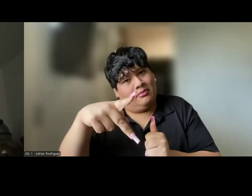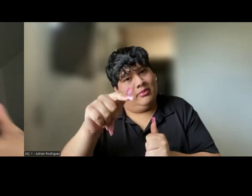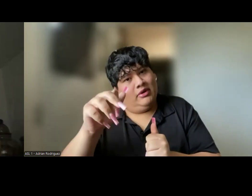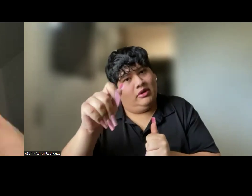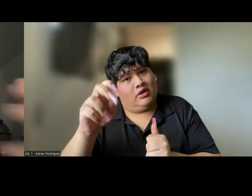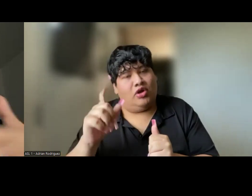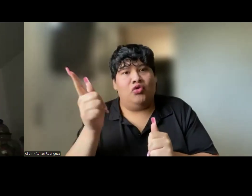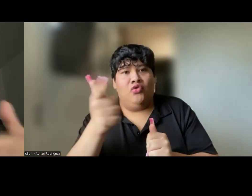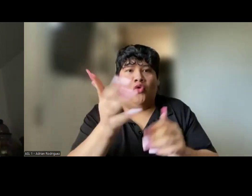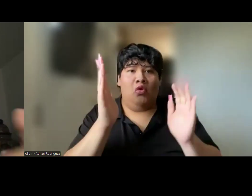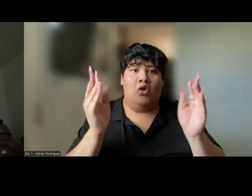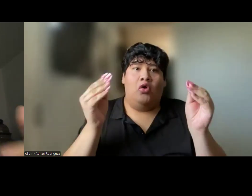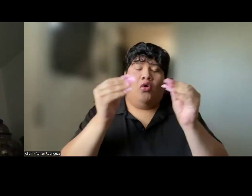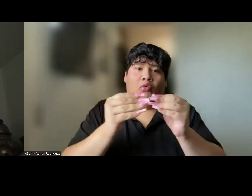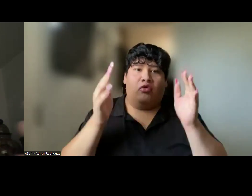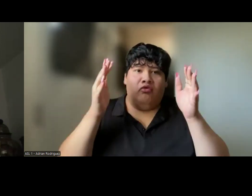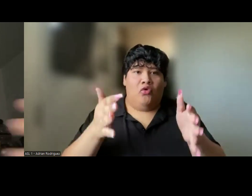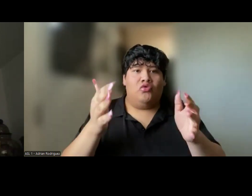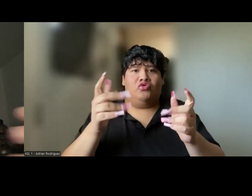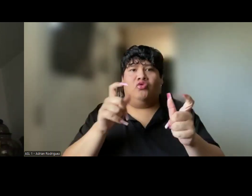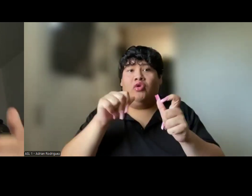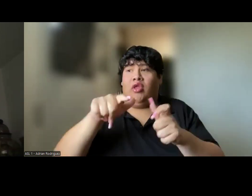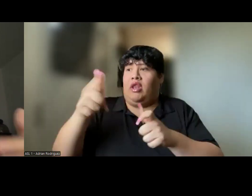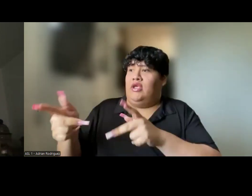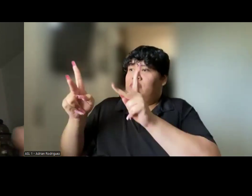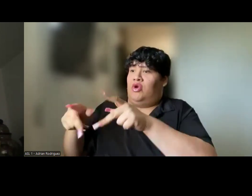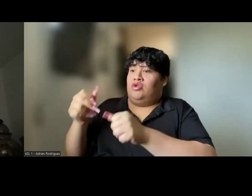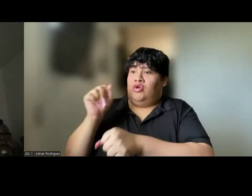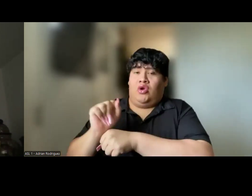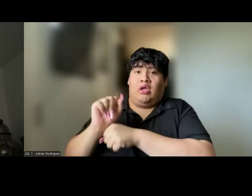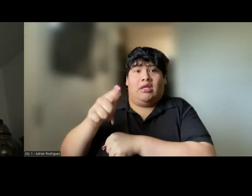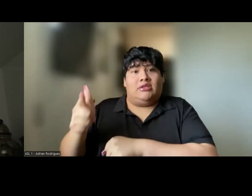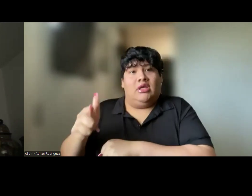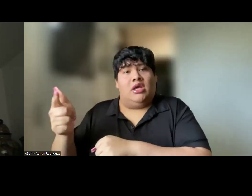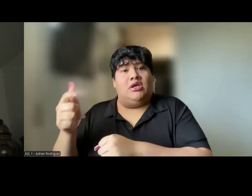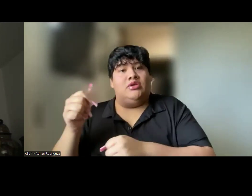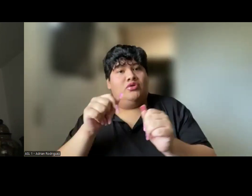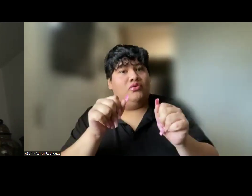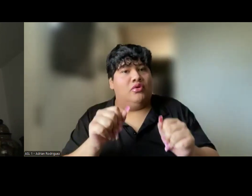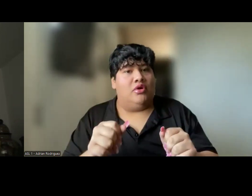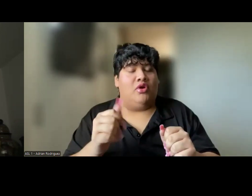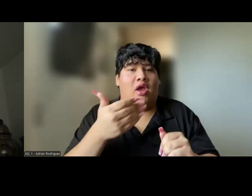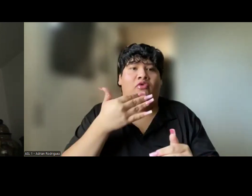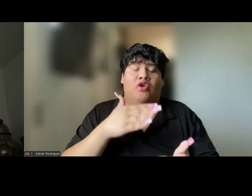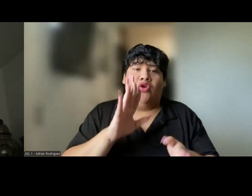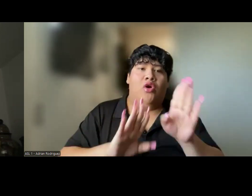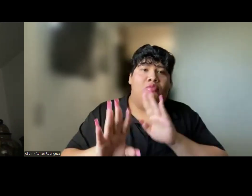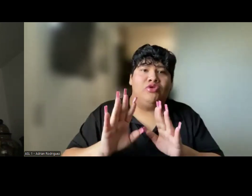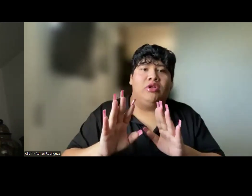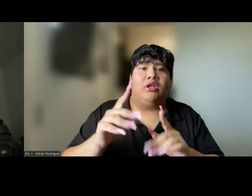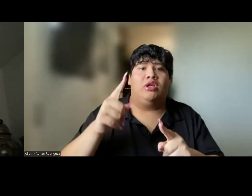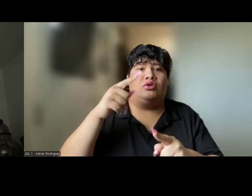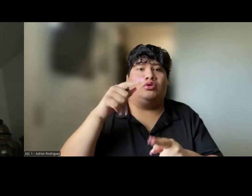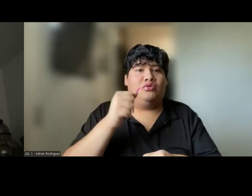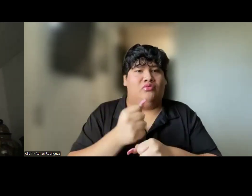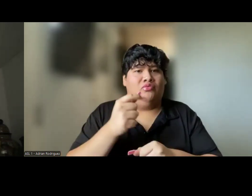you folks will be able to keep whoever the new person is to task, and you're going to have a unique opportunity to kind of, this will be a